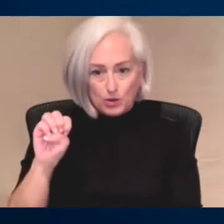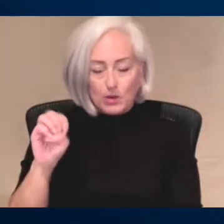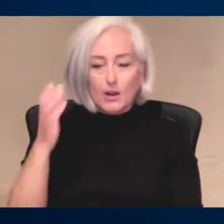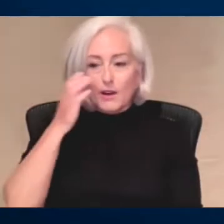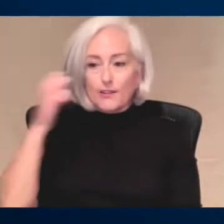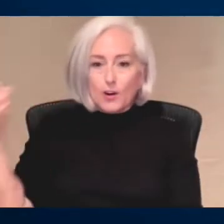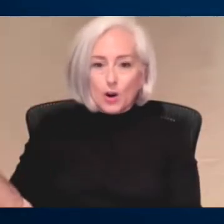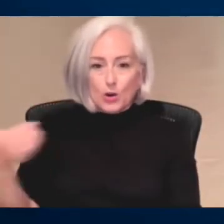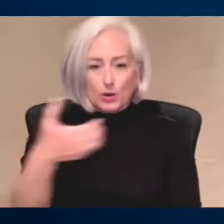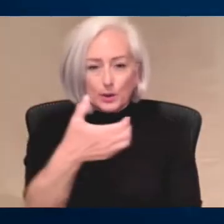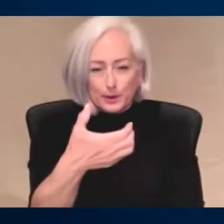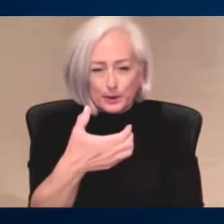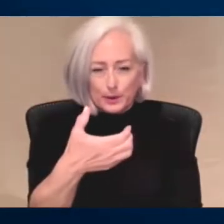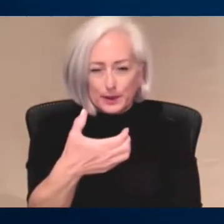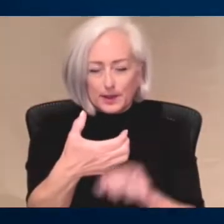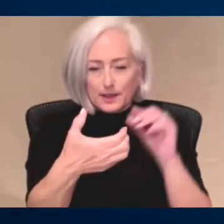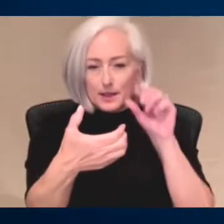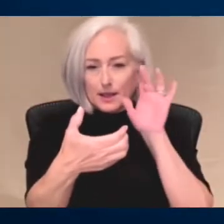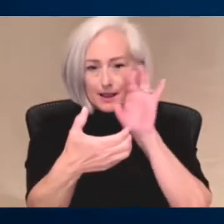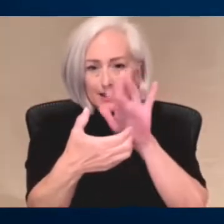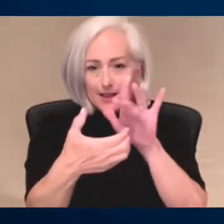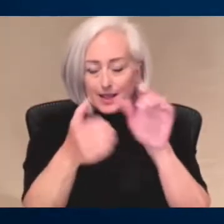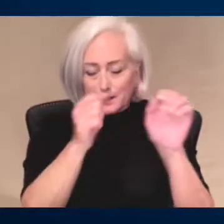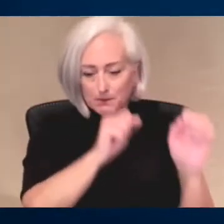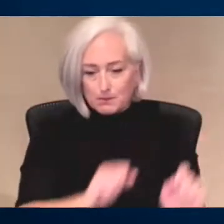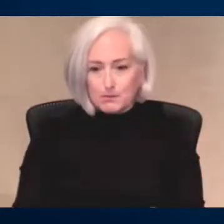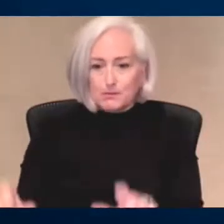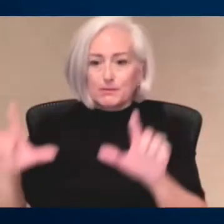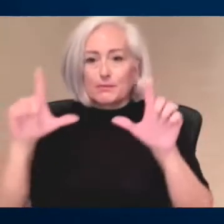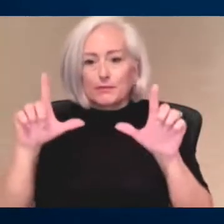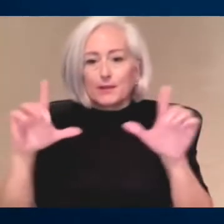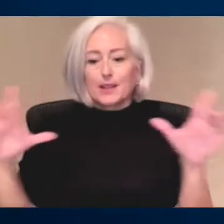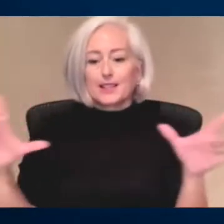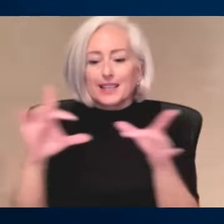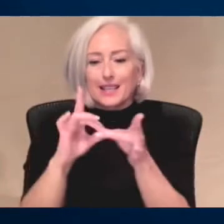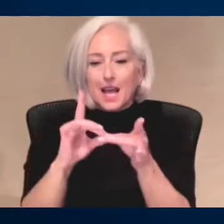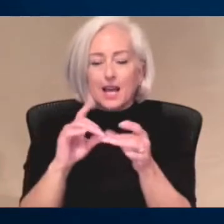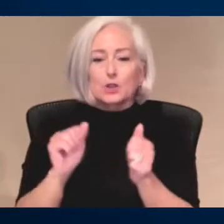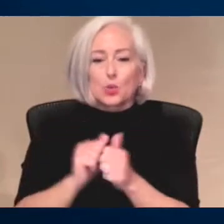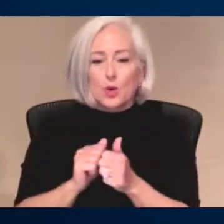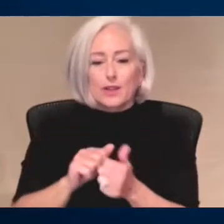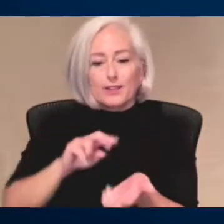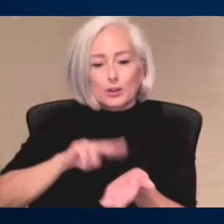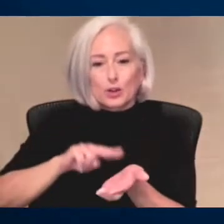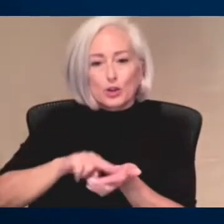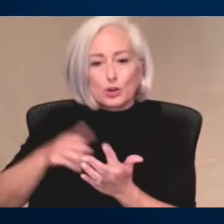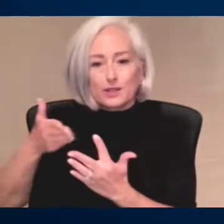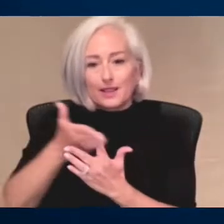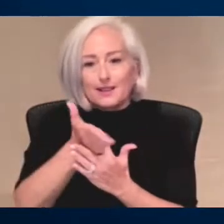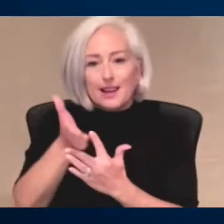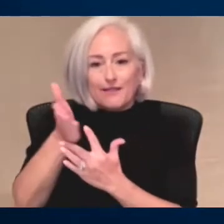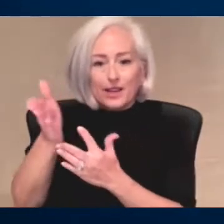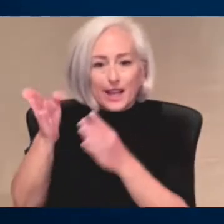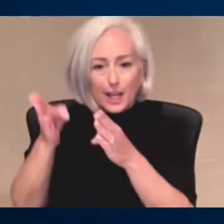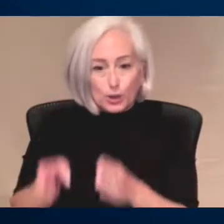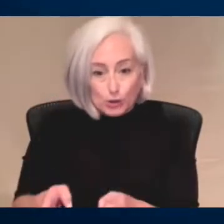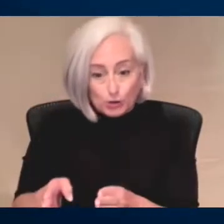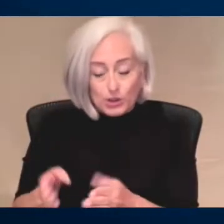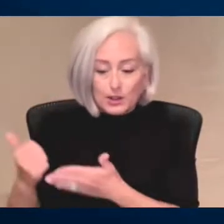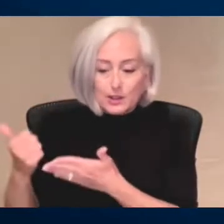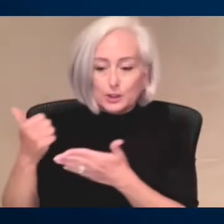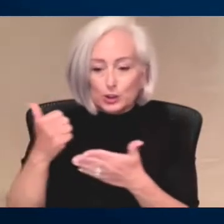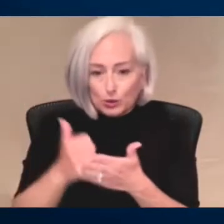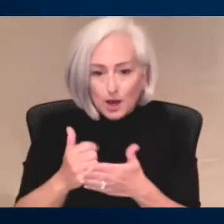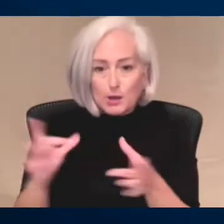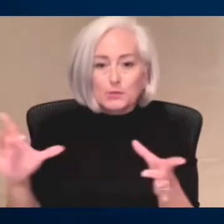answer questions about our proton therapy unit and to make some determinations about, if you